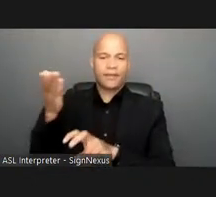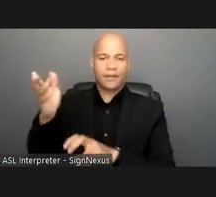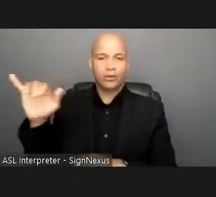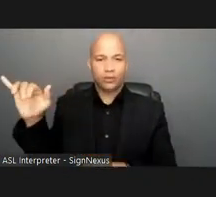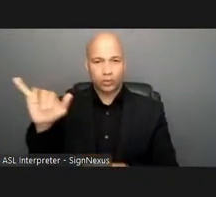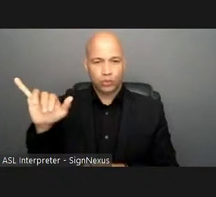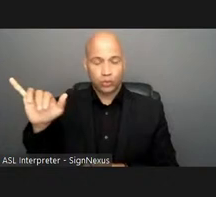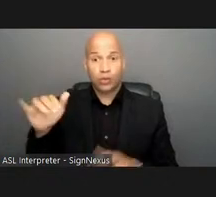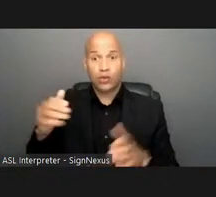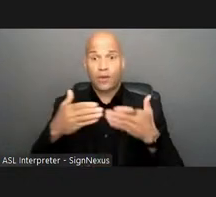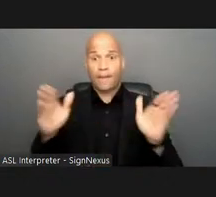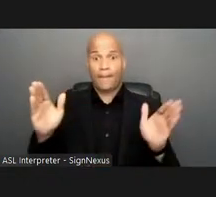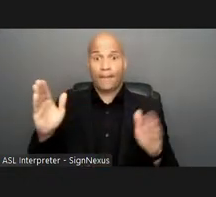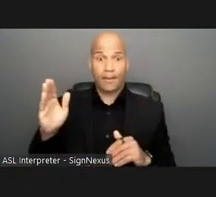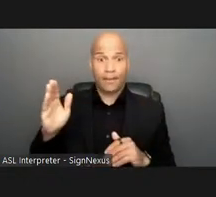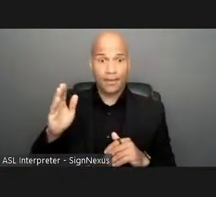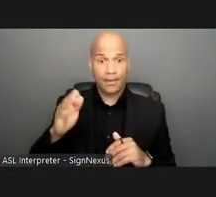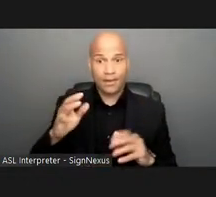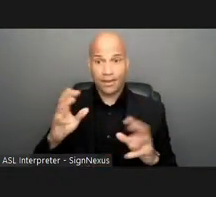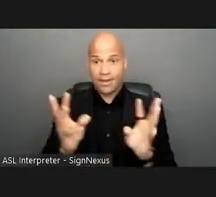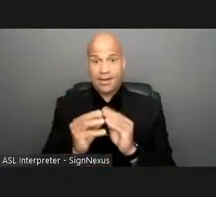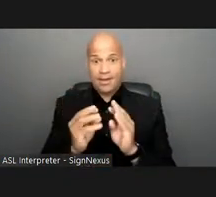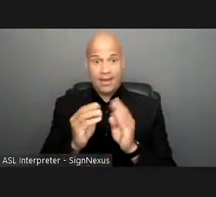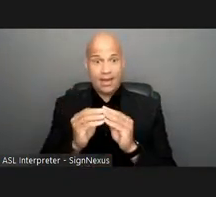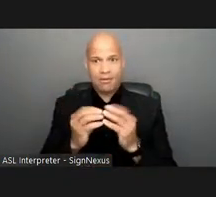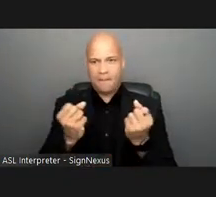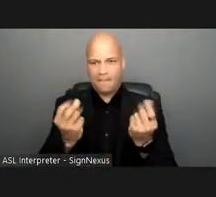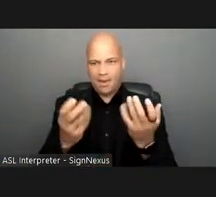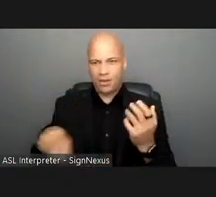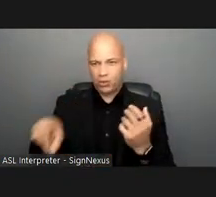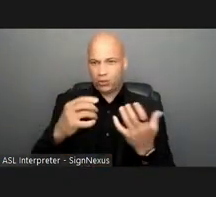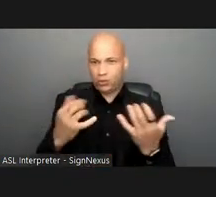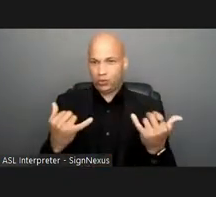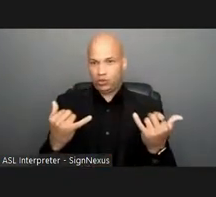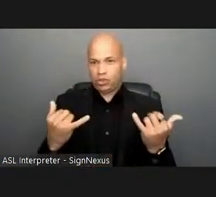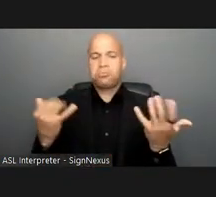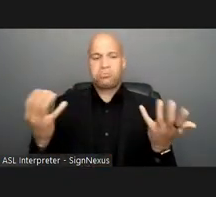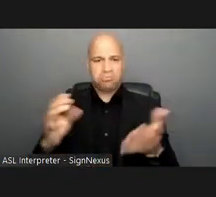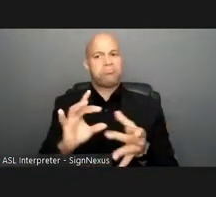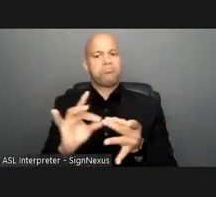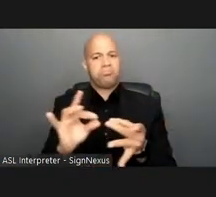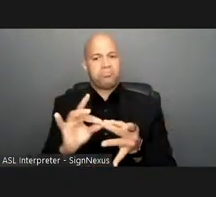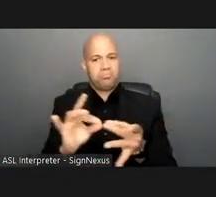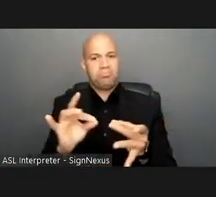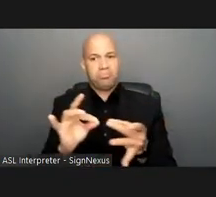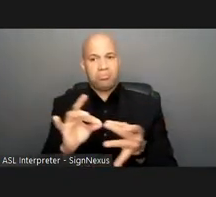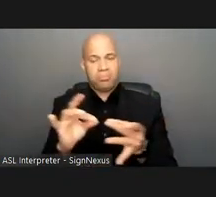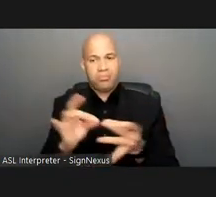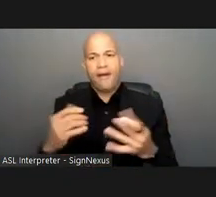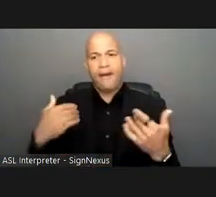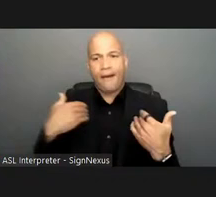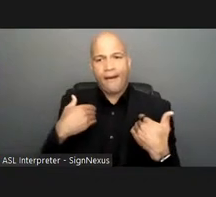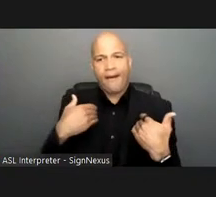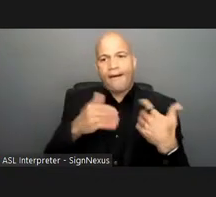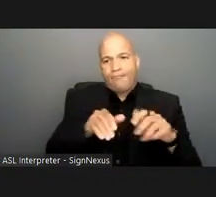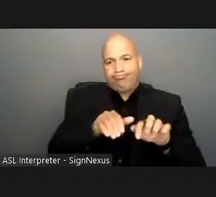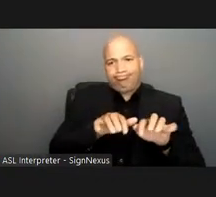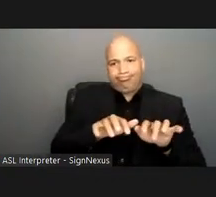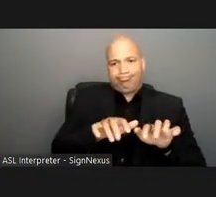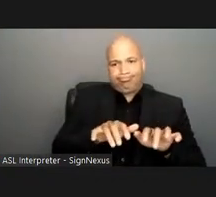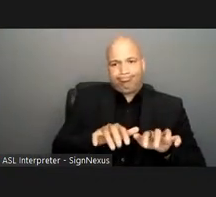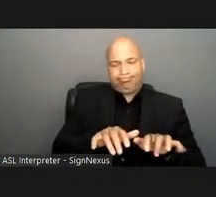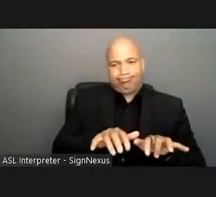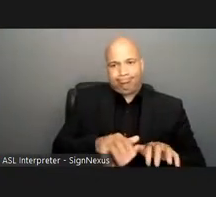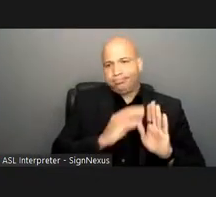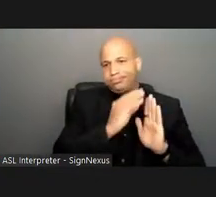the public hearings as many of you are doing today they will be recorded by this stenographer thank you again for attending this public